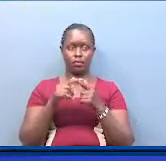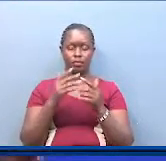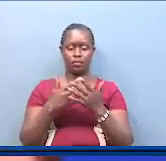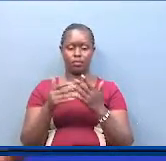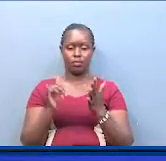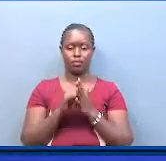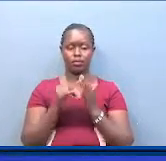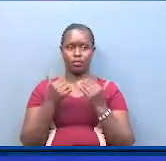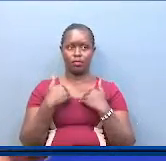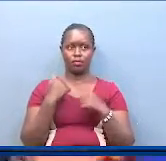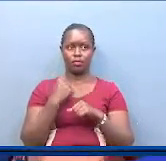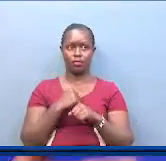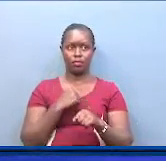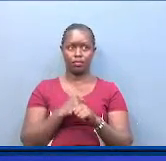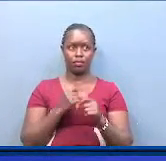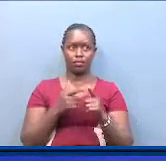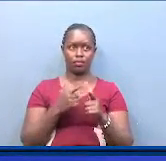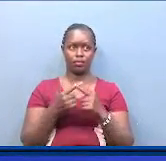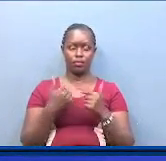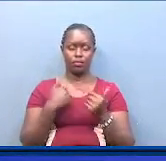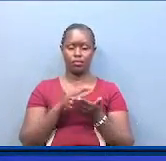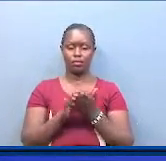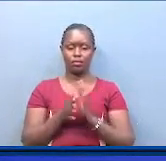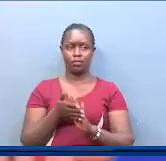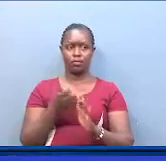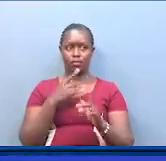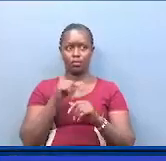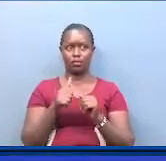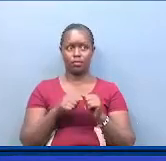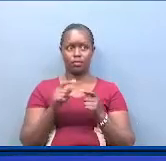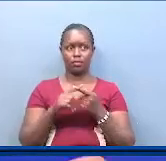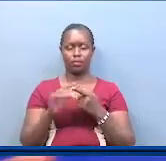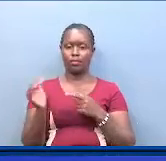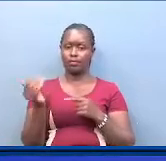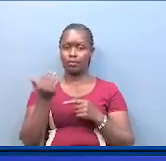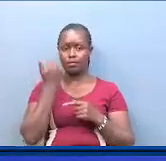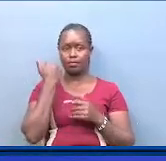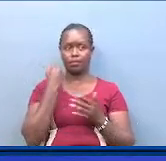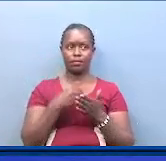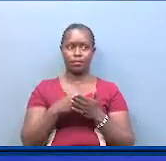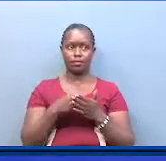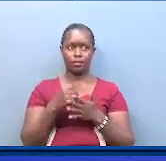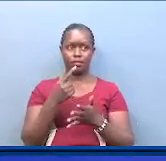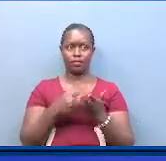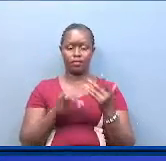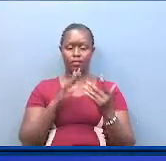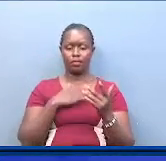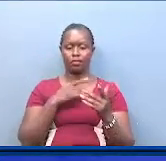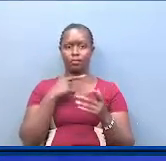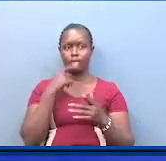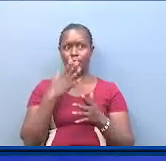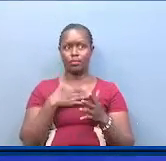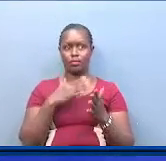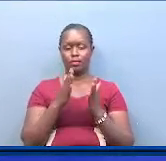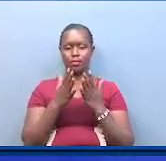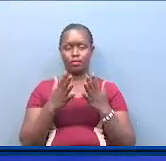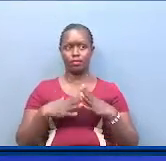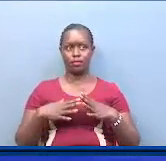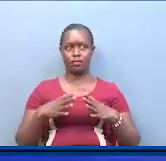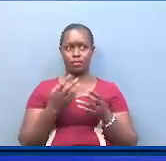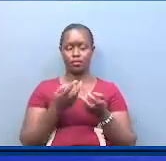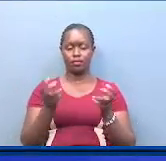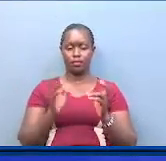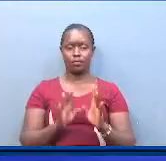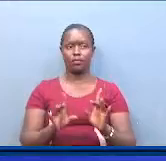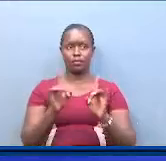that we have done, then they have nothing they are talking about is dishing of the money. You know, so what I want to tell our